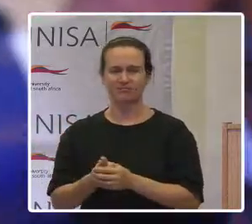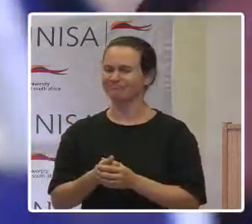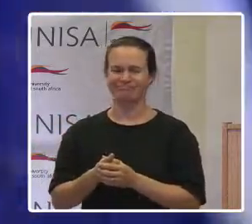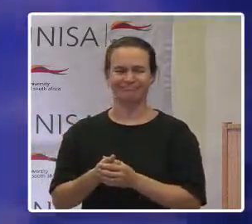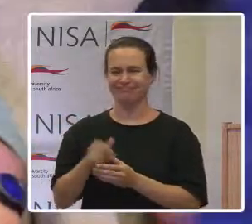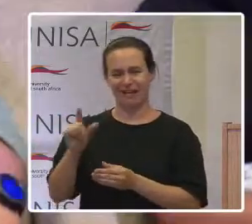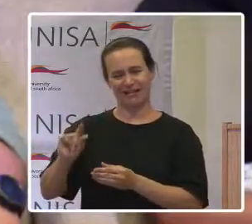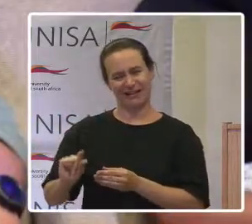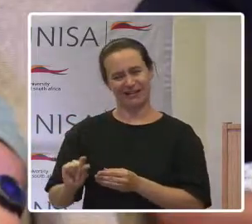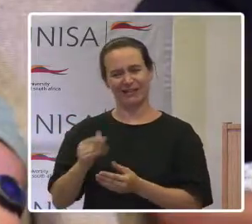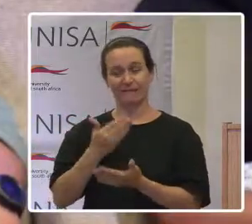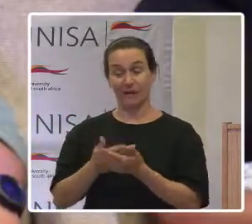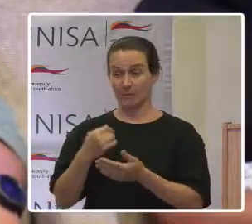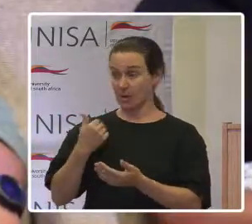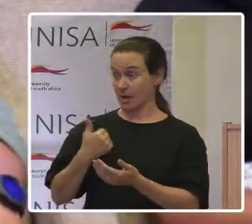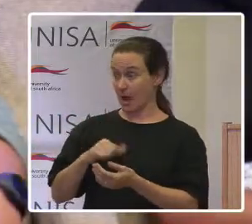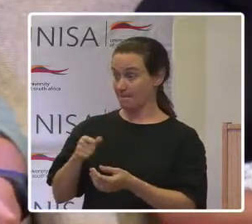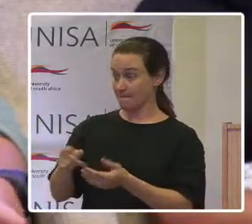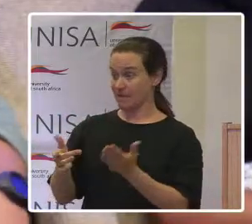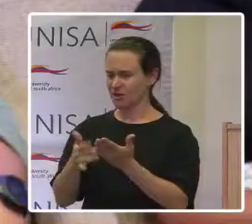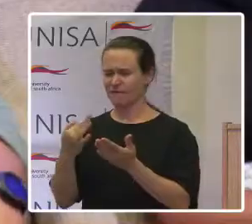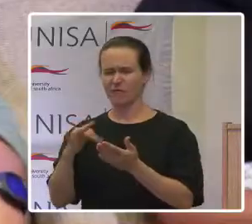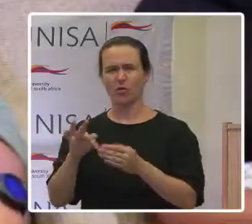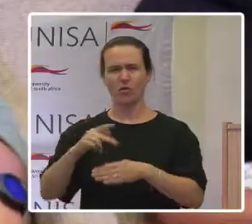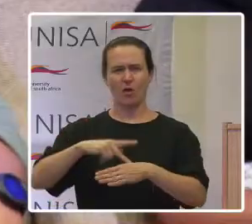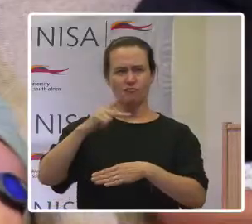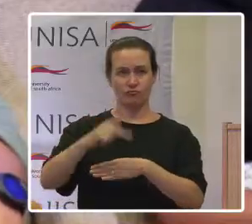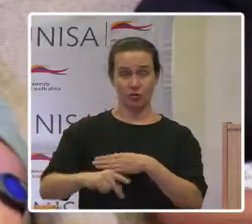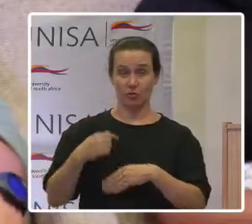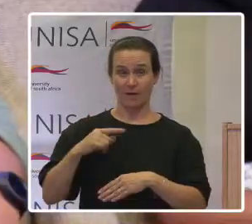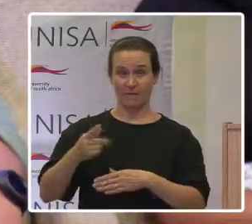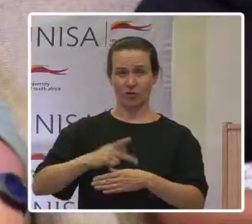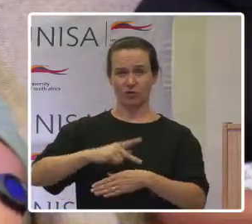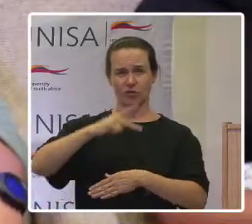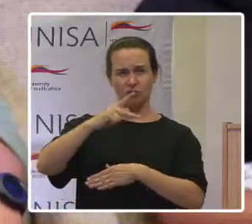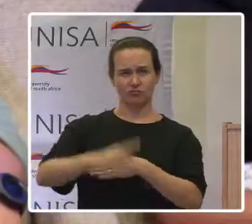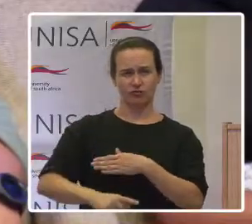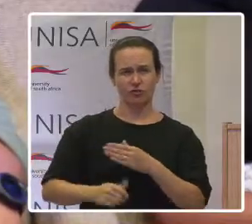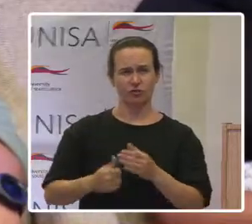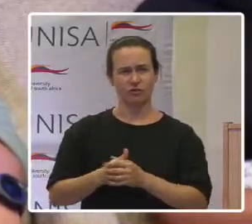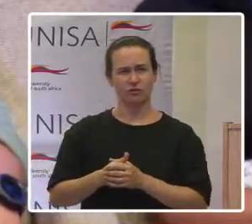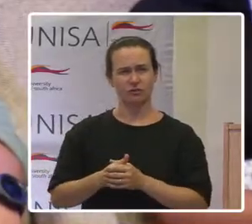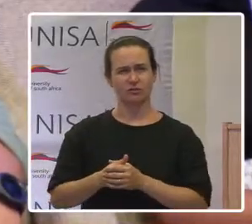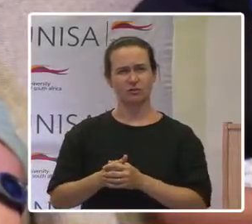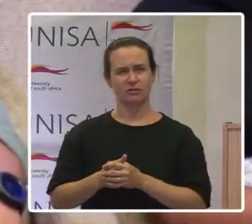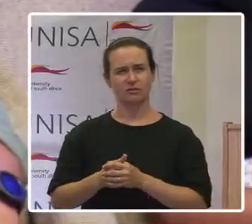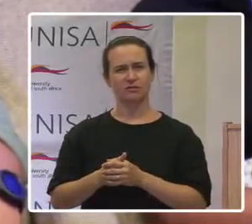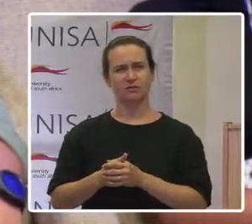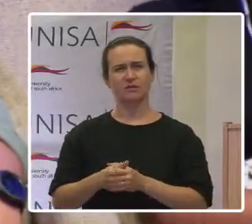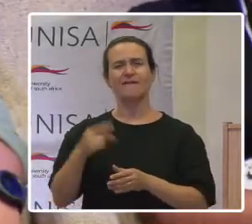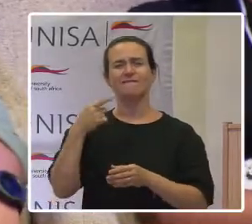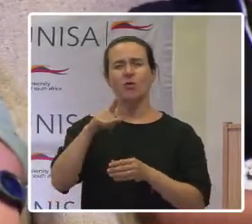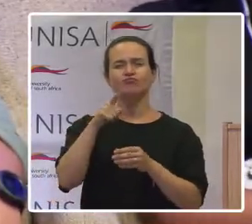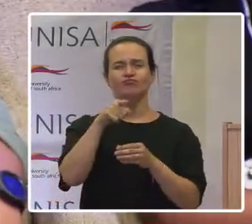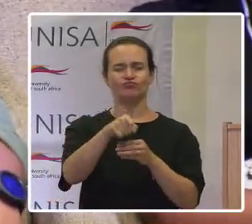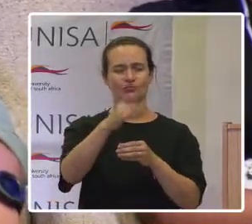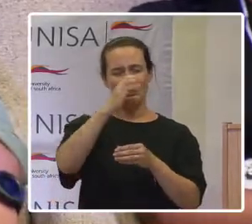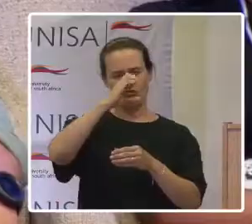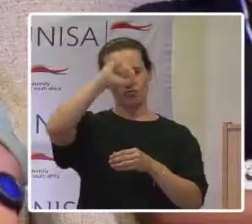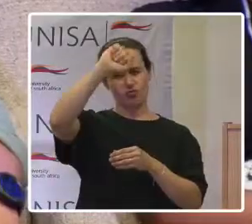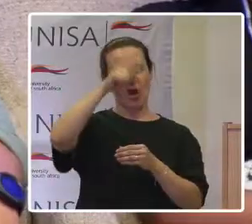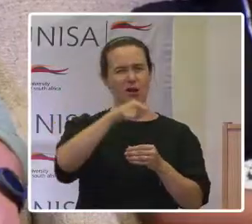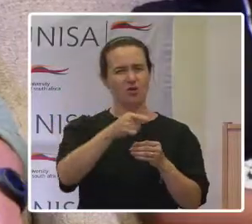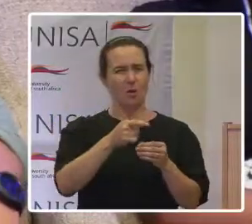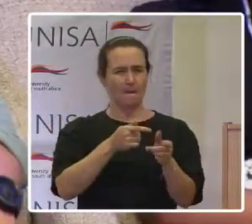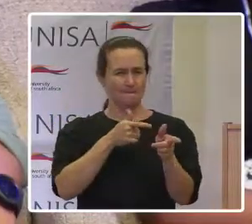for certain projects, with our first project being anti-rhino poaching in the Shuhlui and Falozi Game Reserve down in